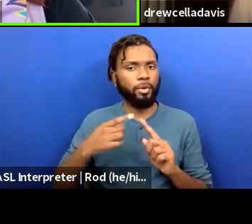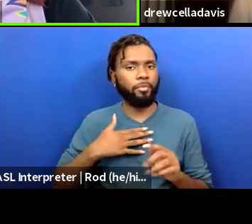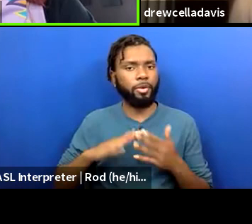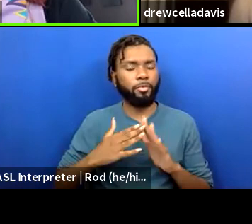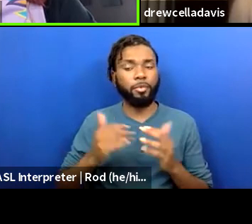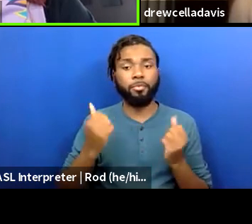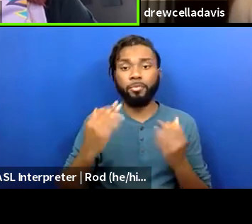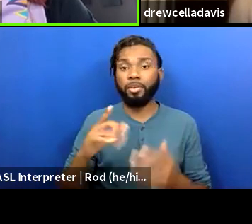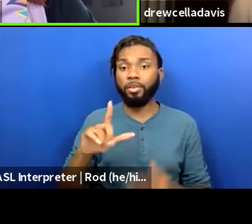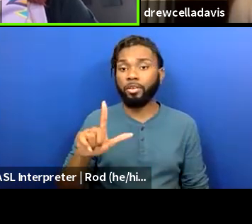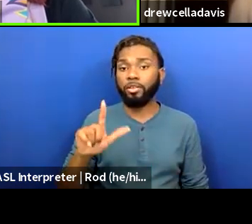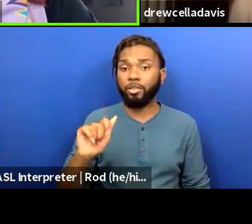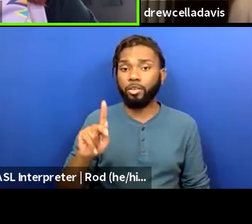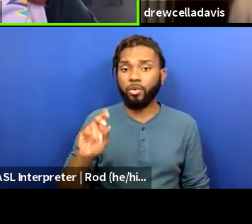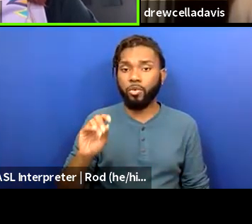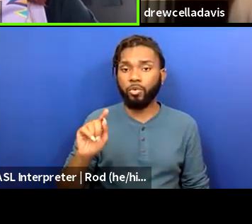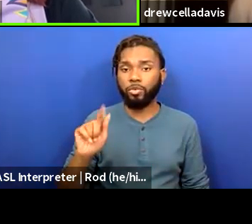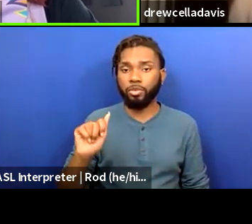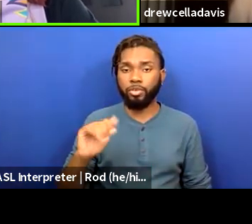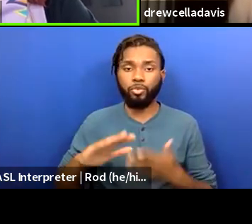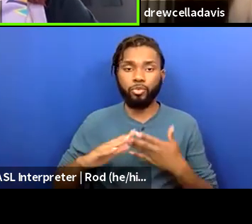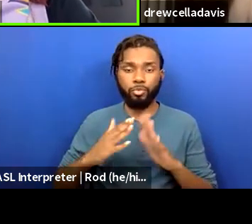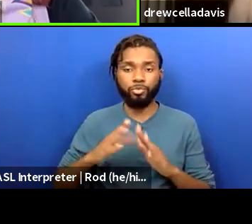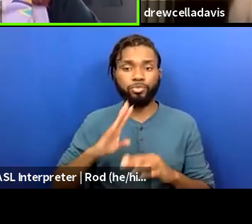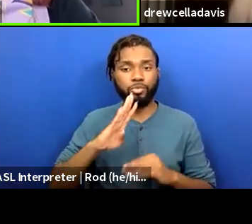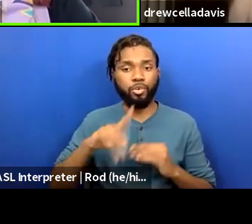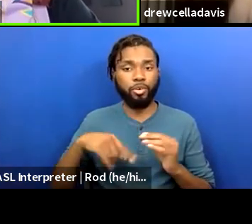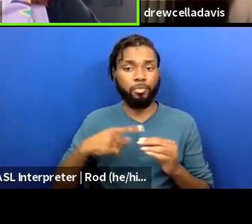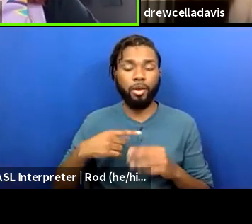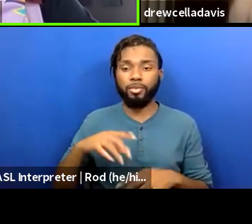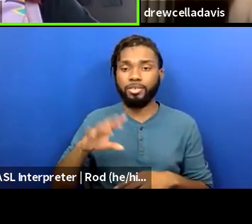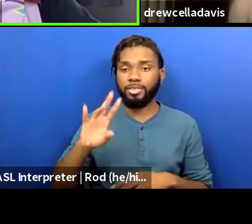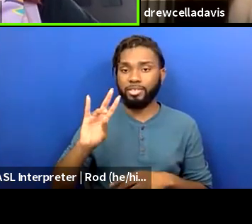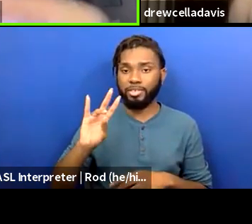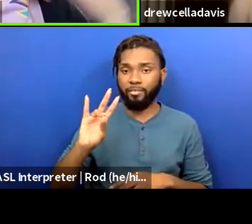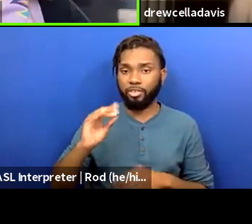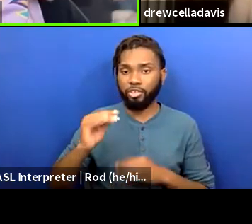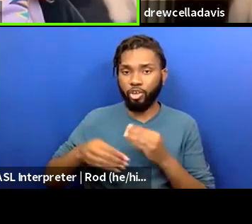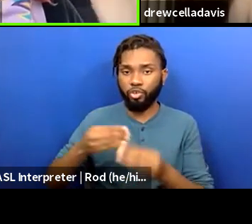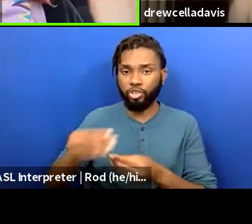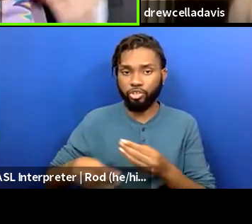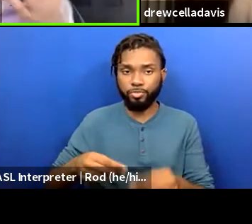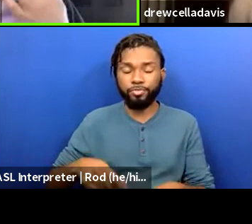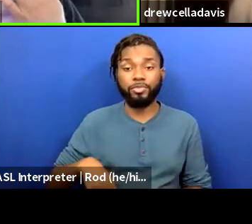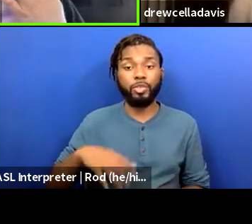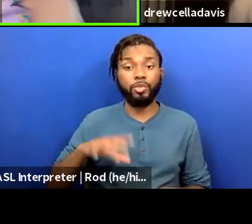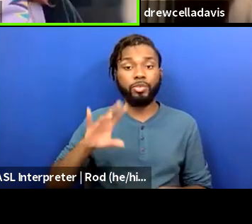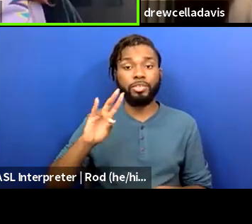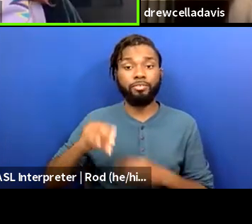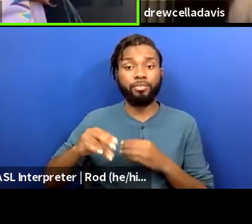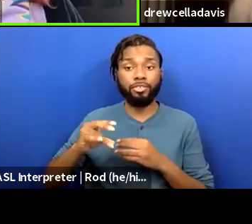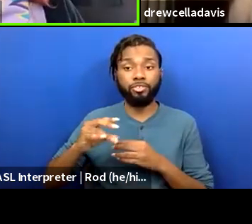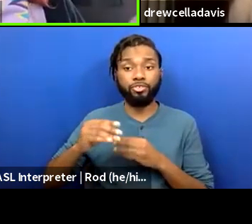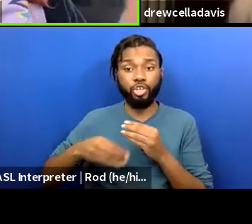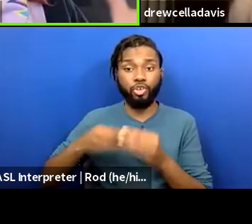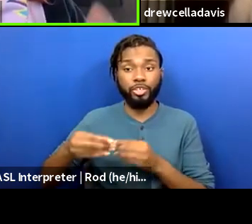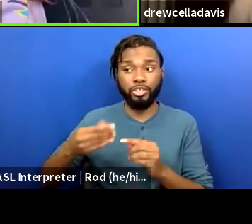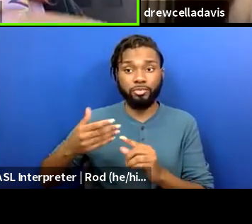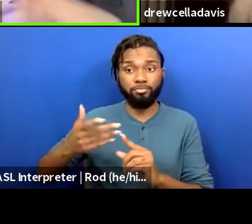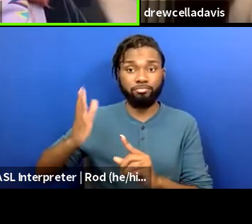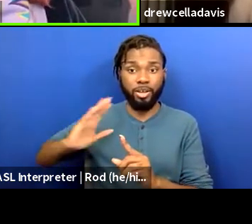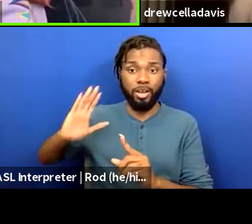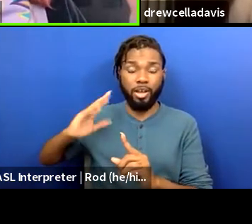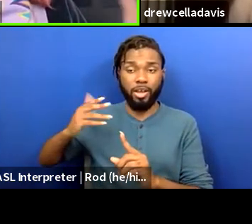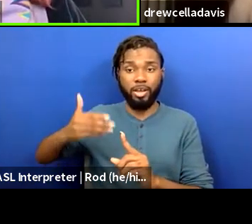Lakota communities talk about a seven generations, right? Seven generations behind, someone made a decision